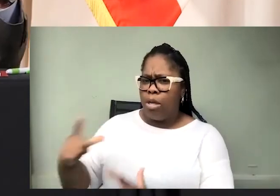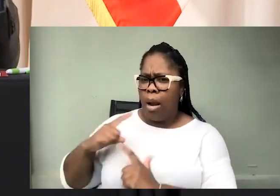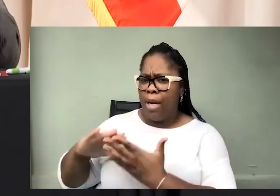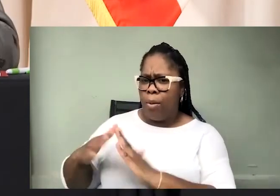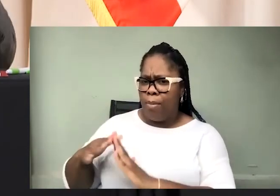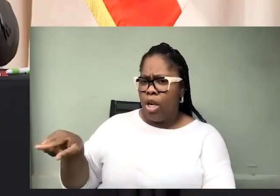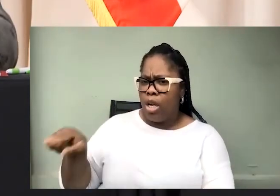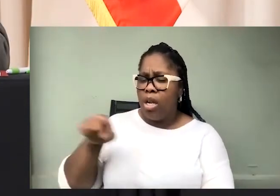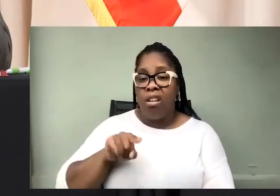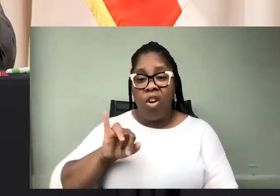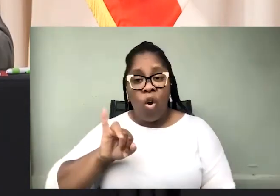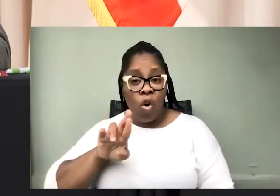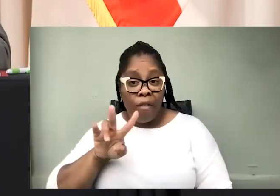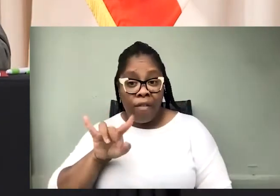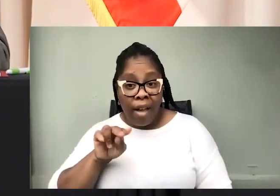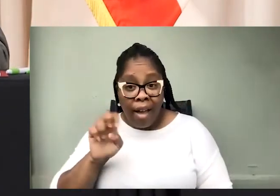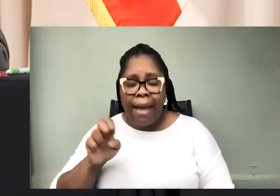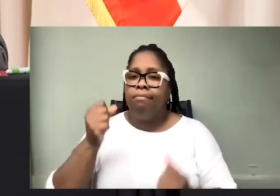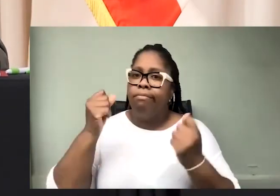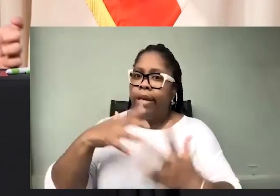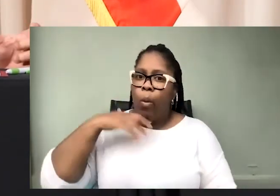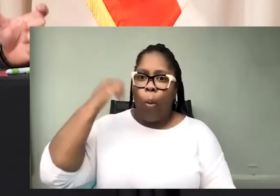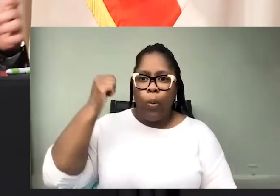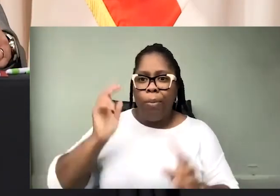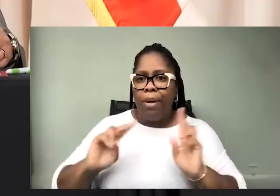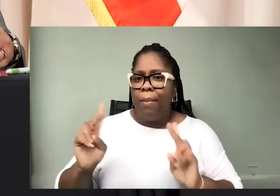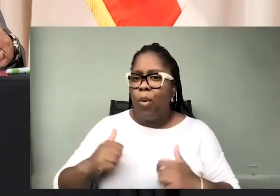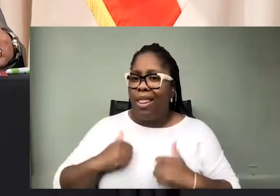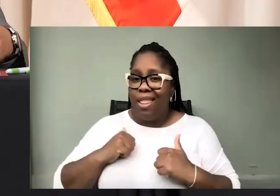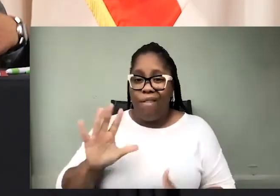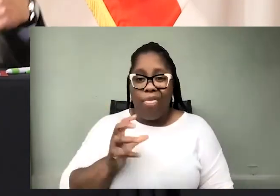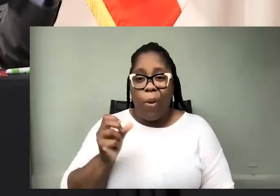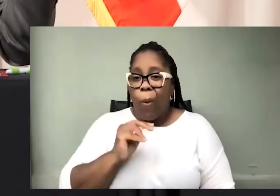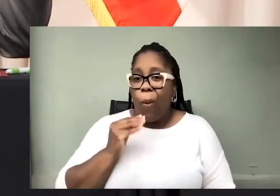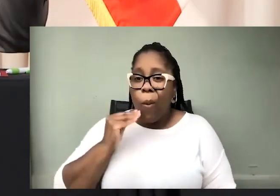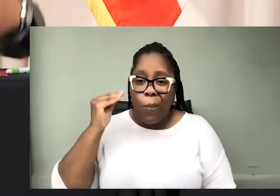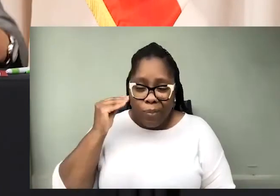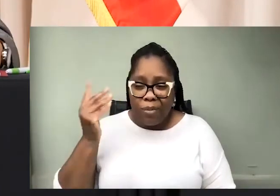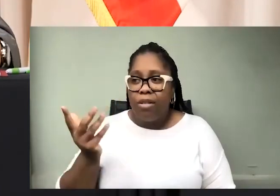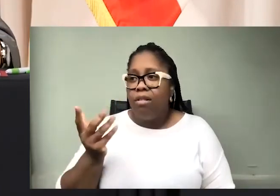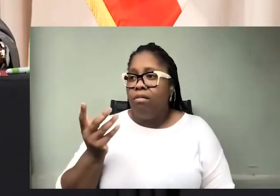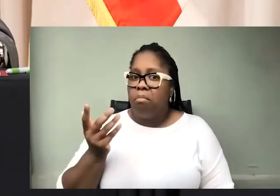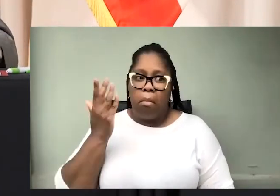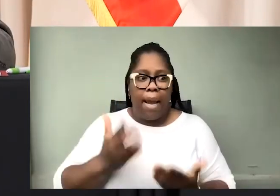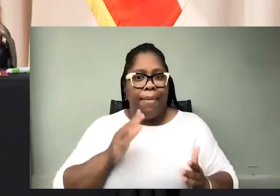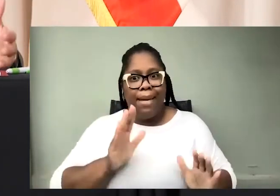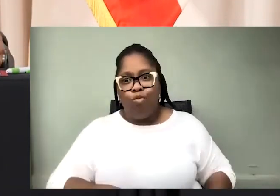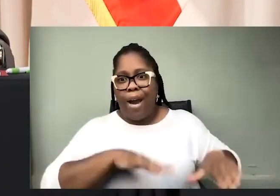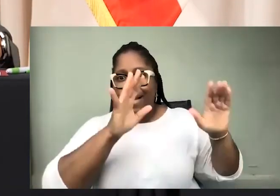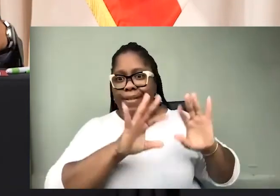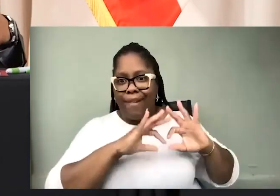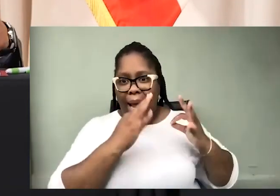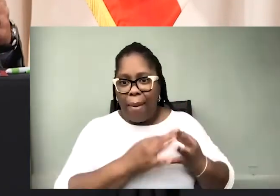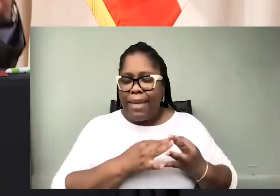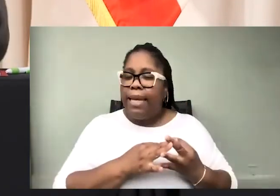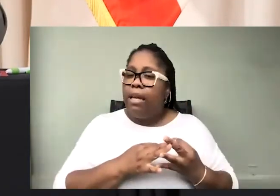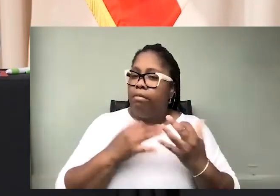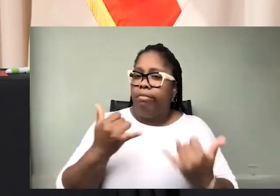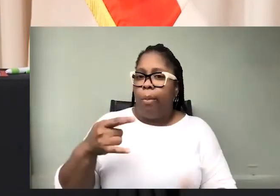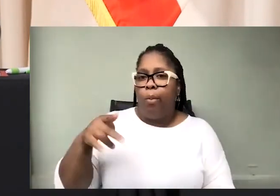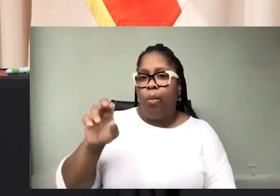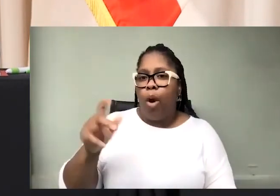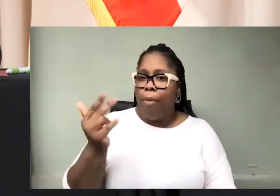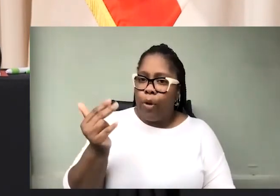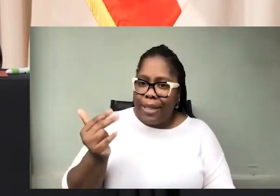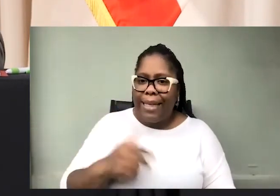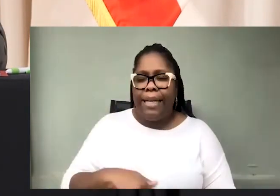many elder folks, seniors, are living in their homes, the homes they maybe raise their kids in. Because of Prop 13 and the tax